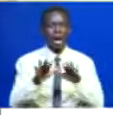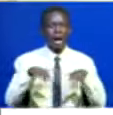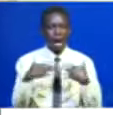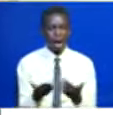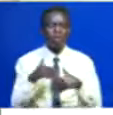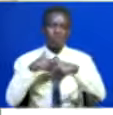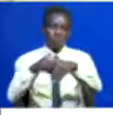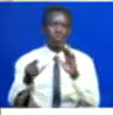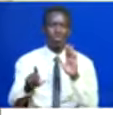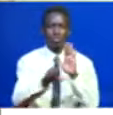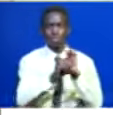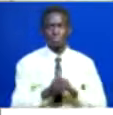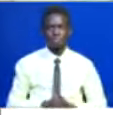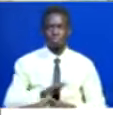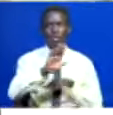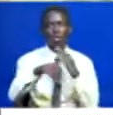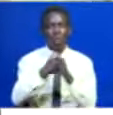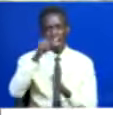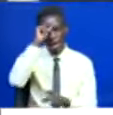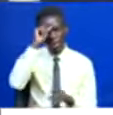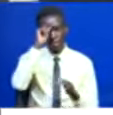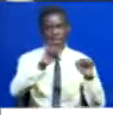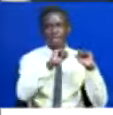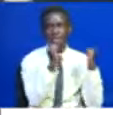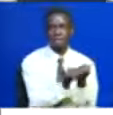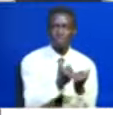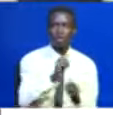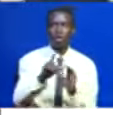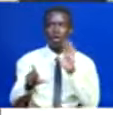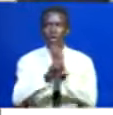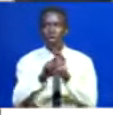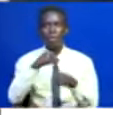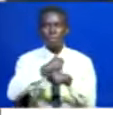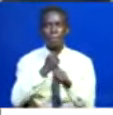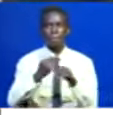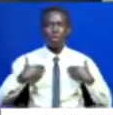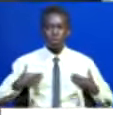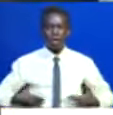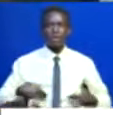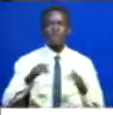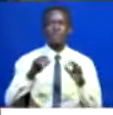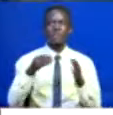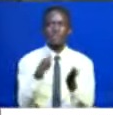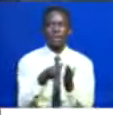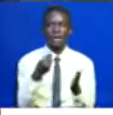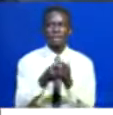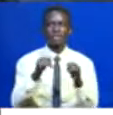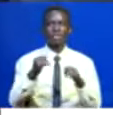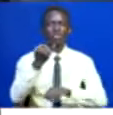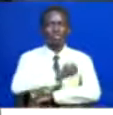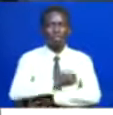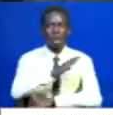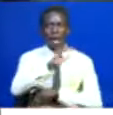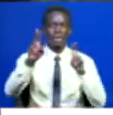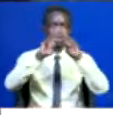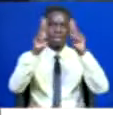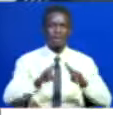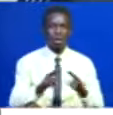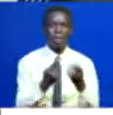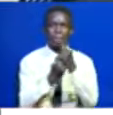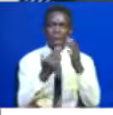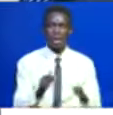all government agencies, law enforcement bodies, financial institutions and international partners have been called upon to partner